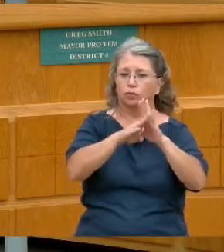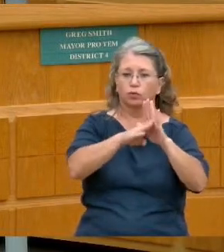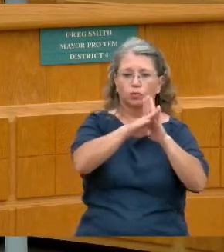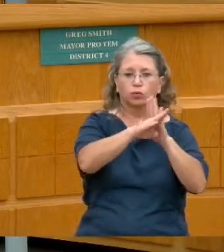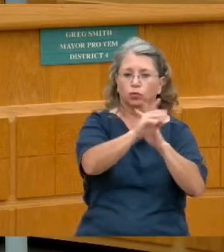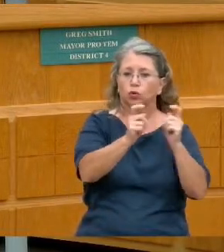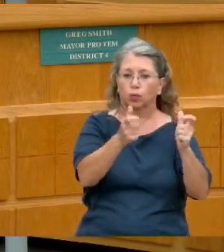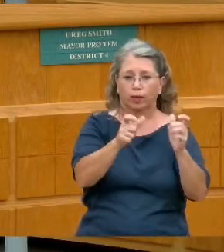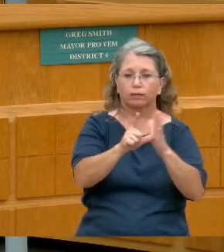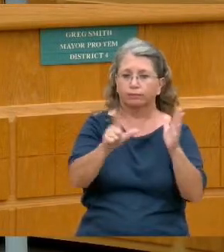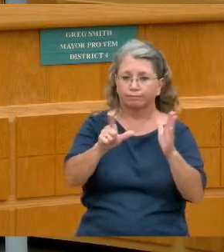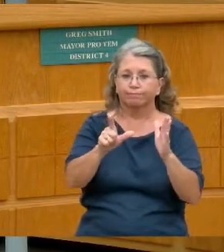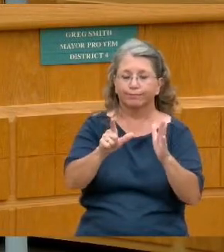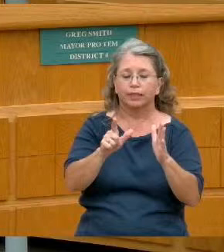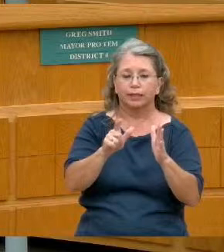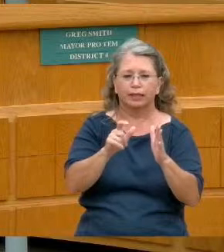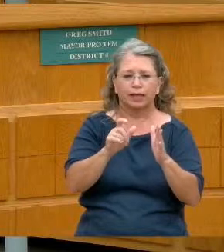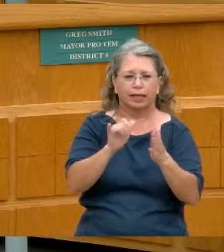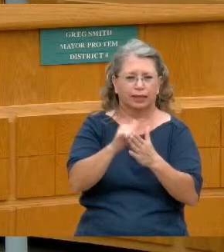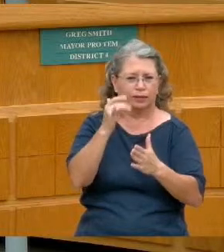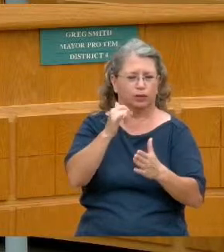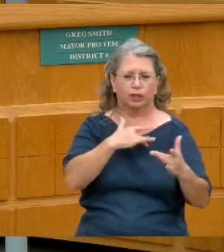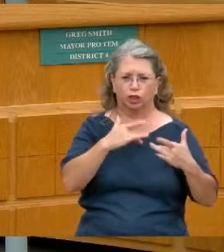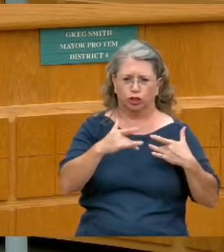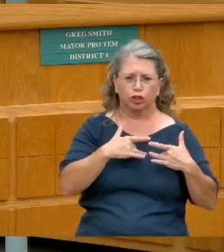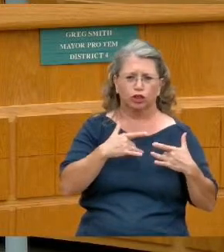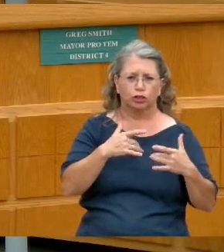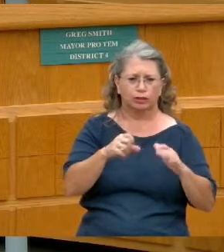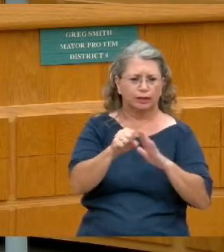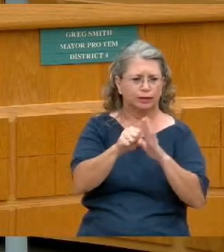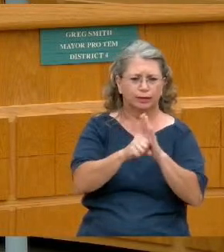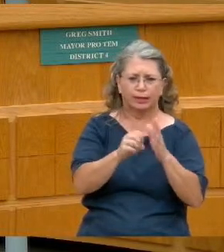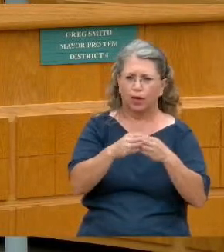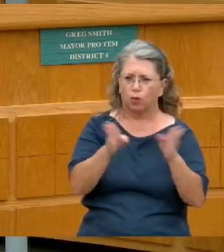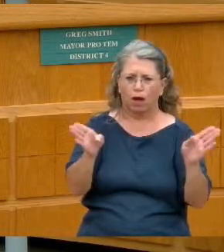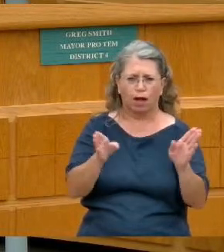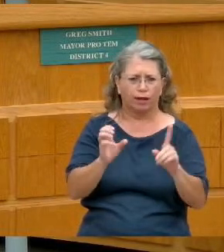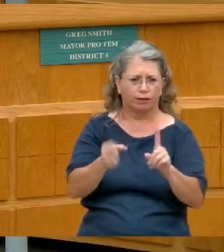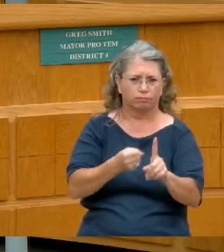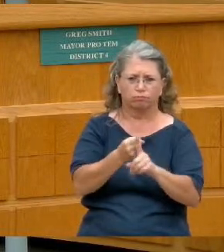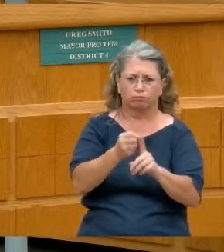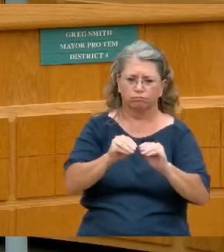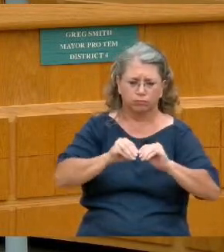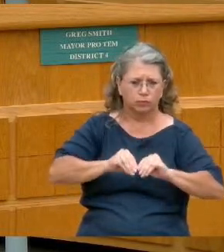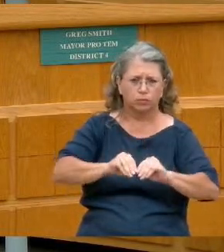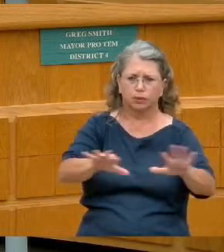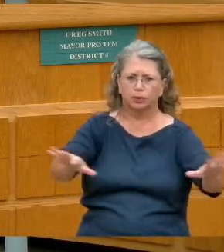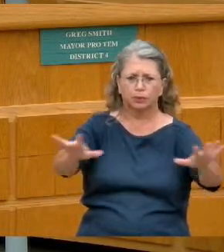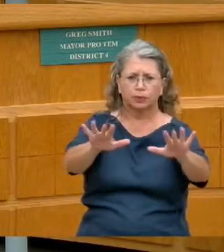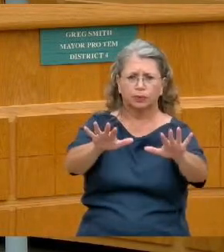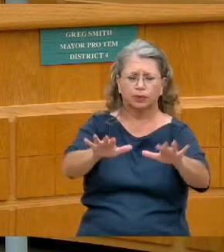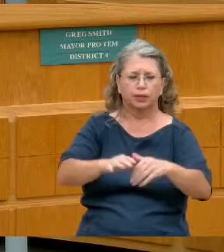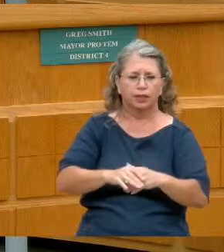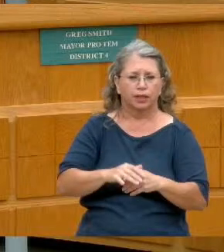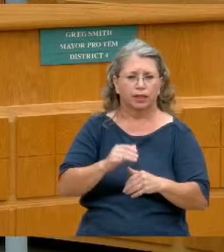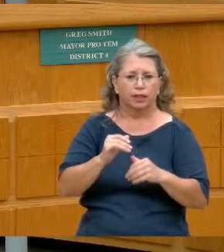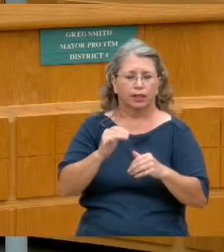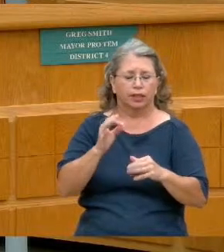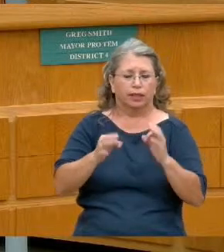for concern. This is a statewide Texas outbreak. If we look locally back at our proportion of positive